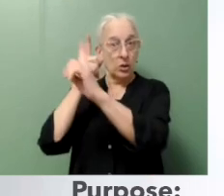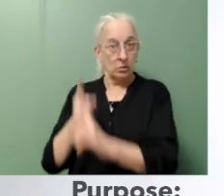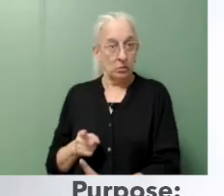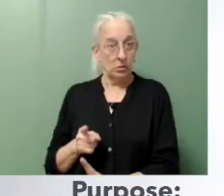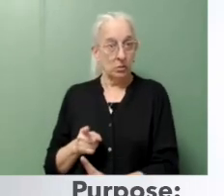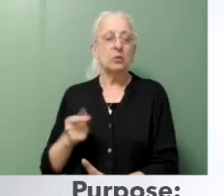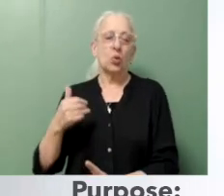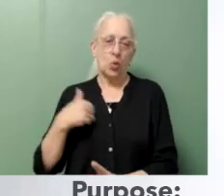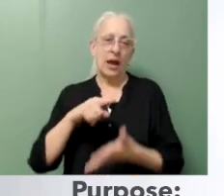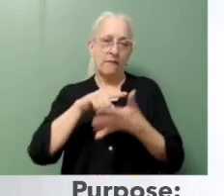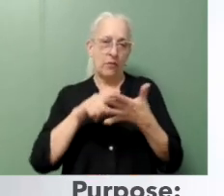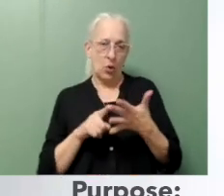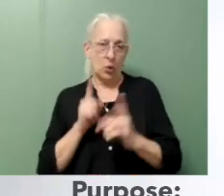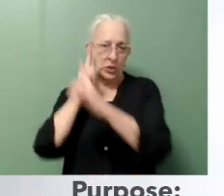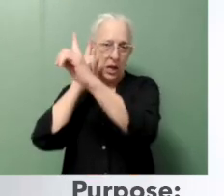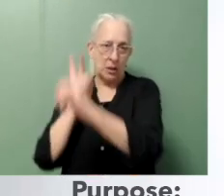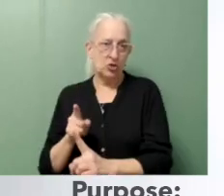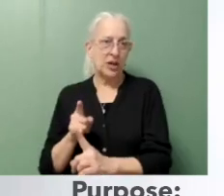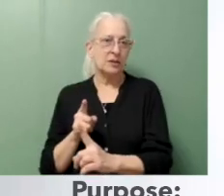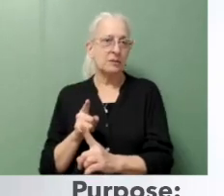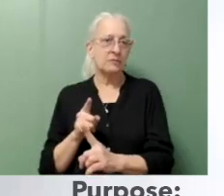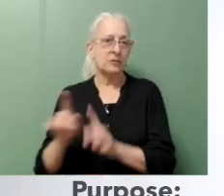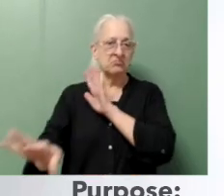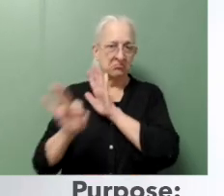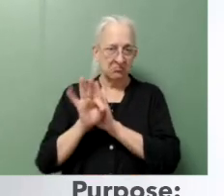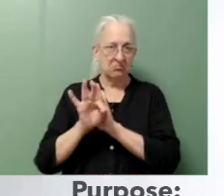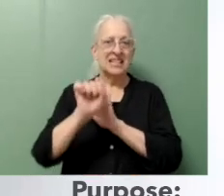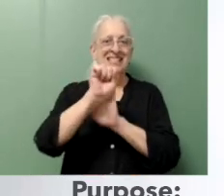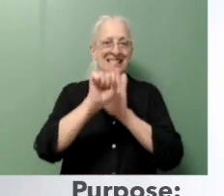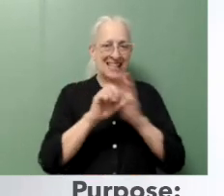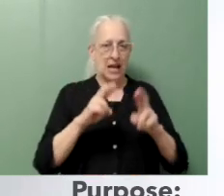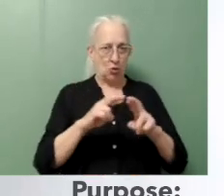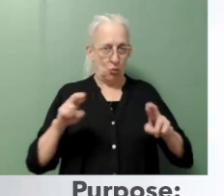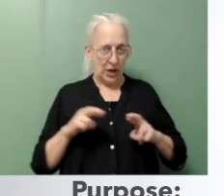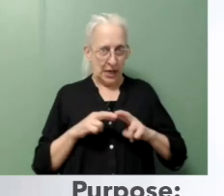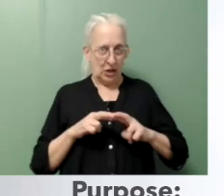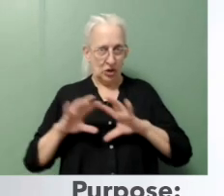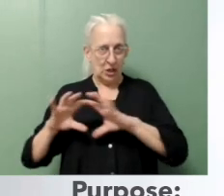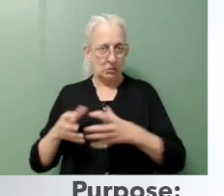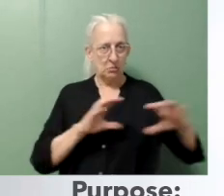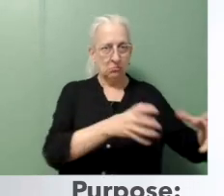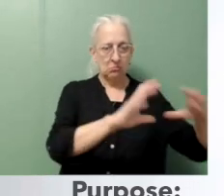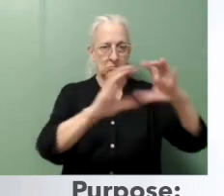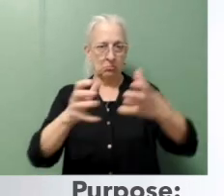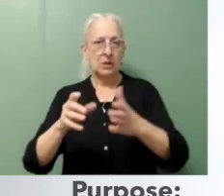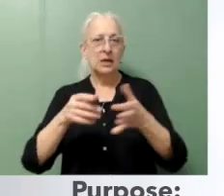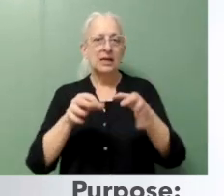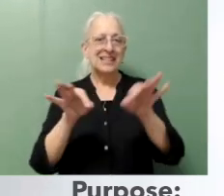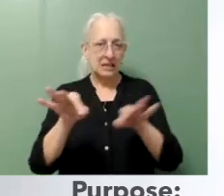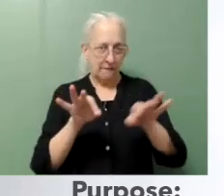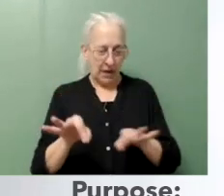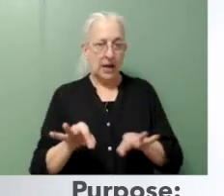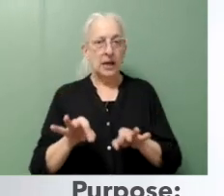the following objectives: the designation of state regions and defining ROC roles and